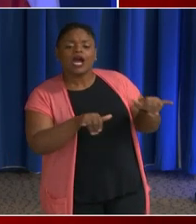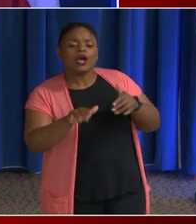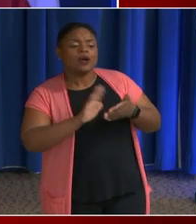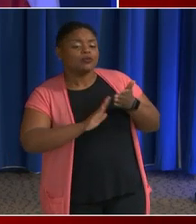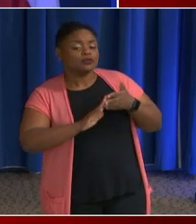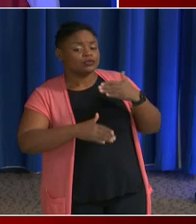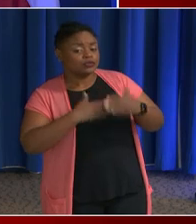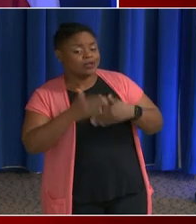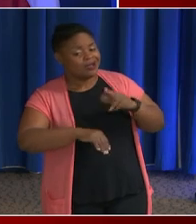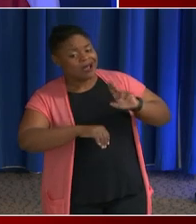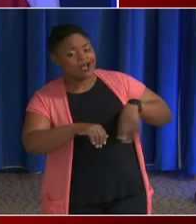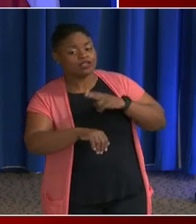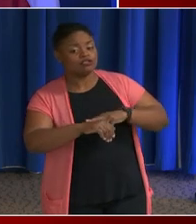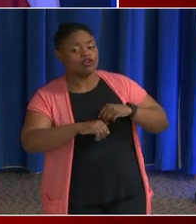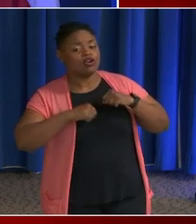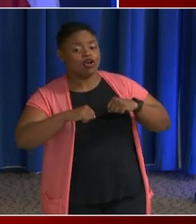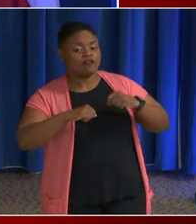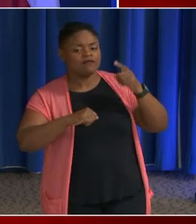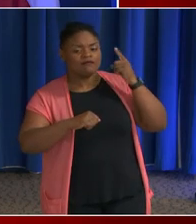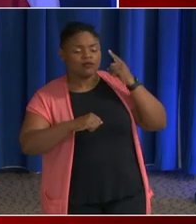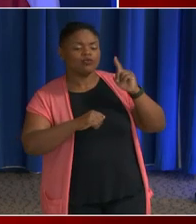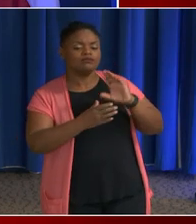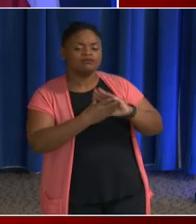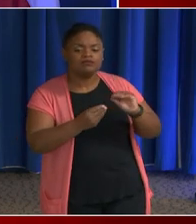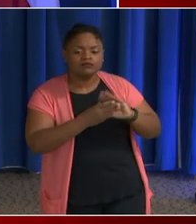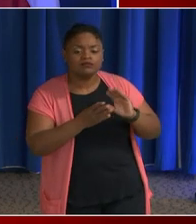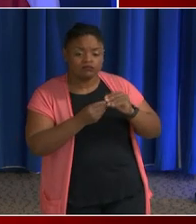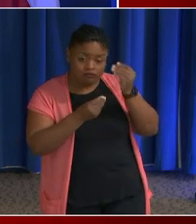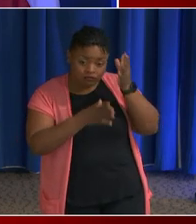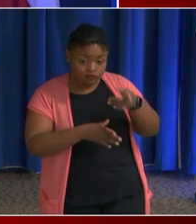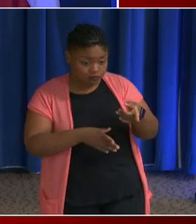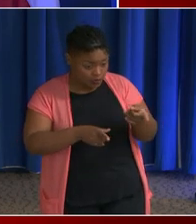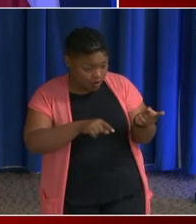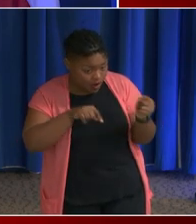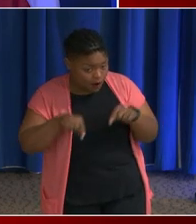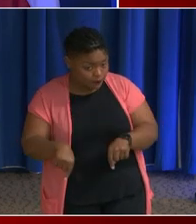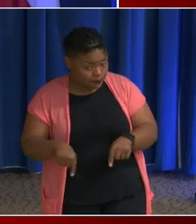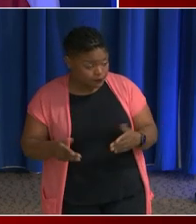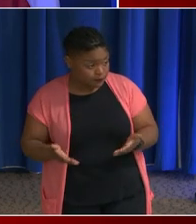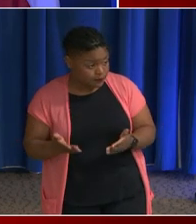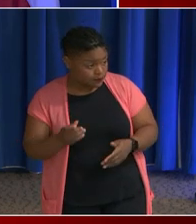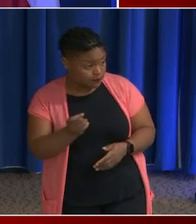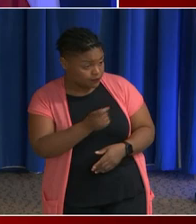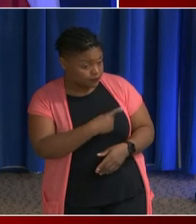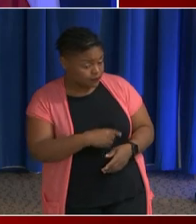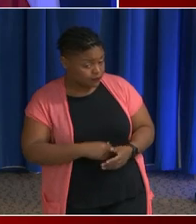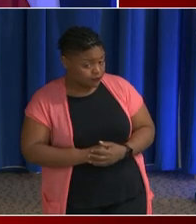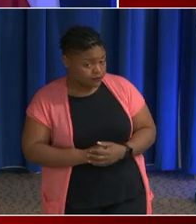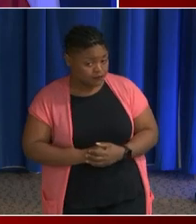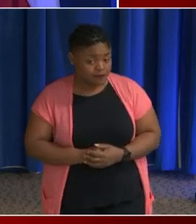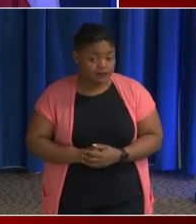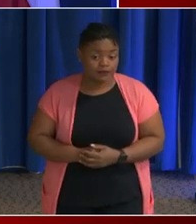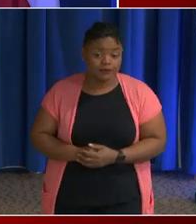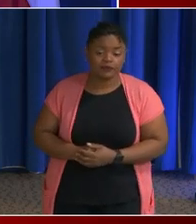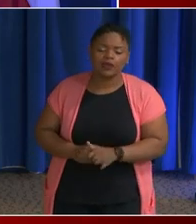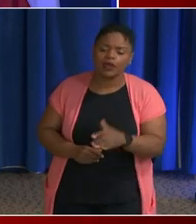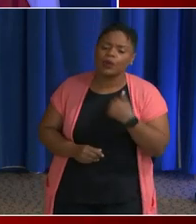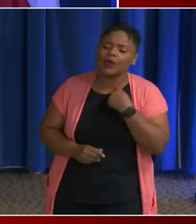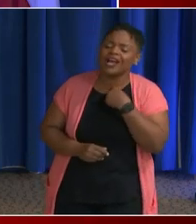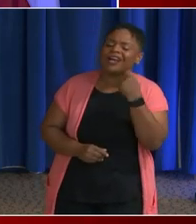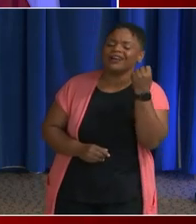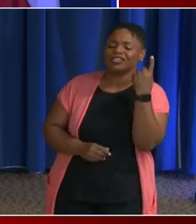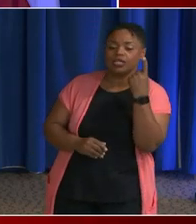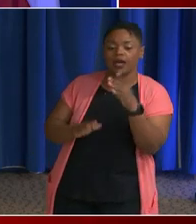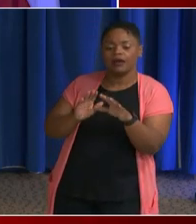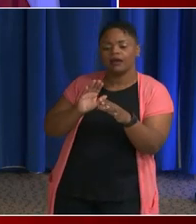sure to inform you before their forces show up on your street? We understand that all of the out-of-state